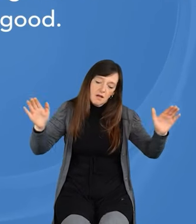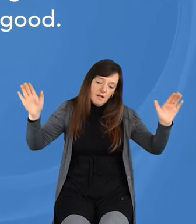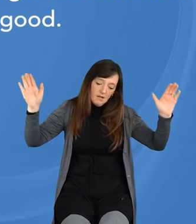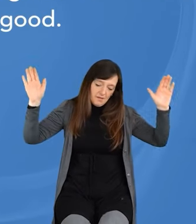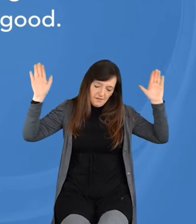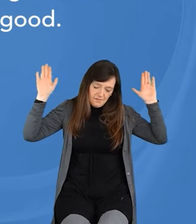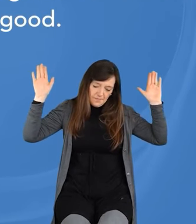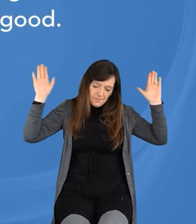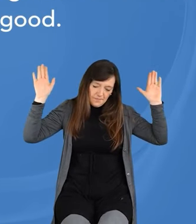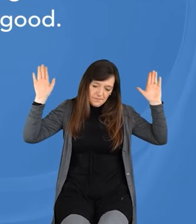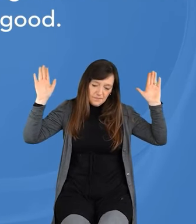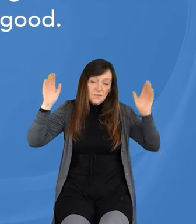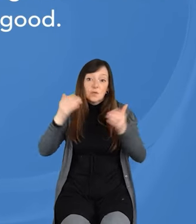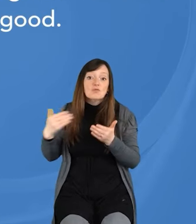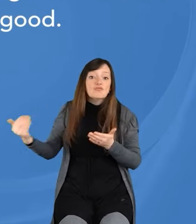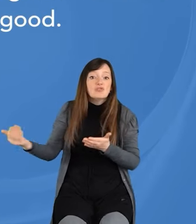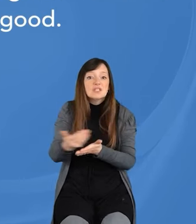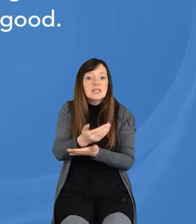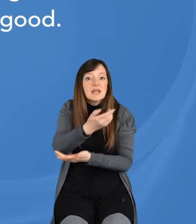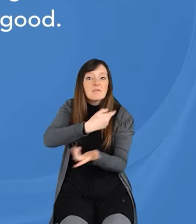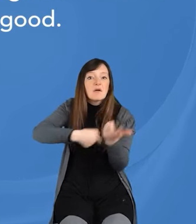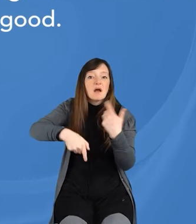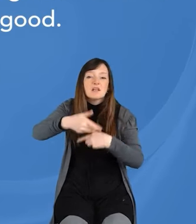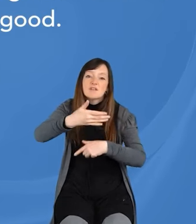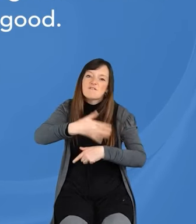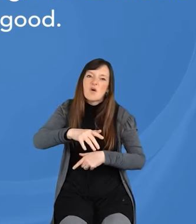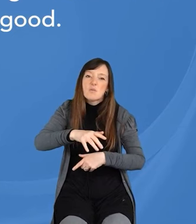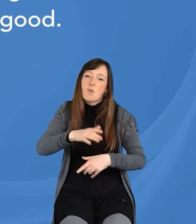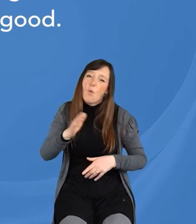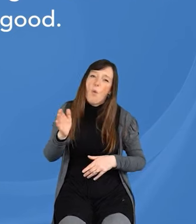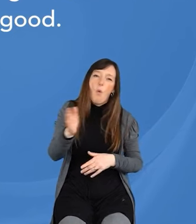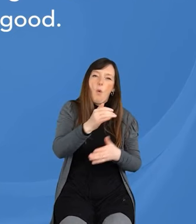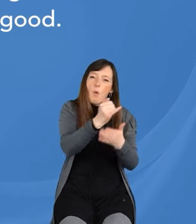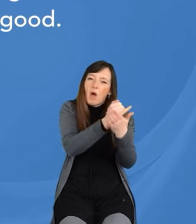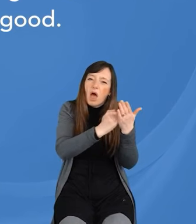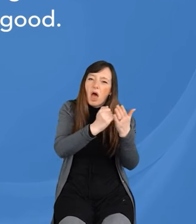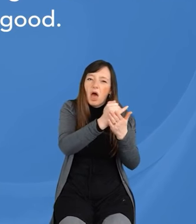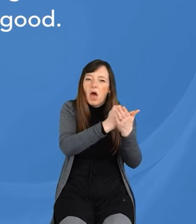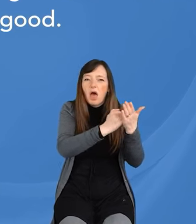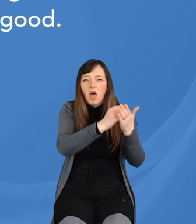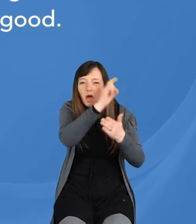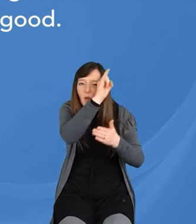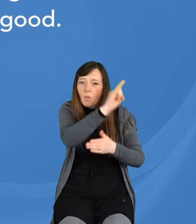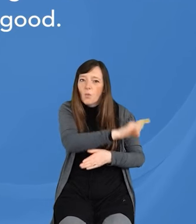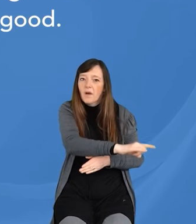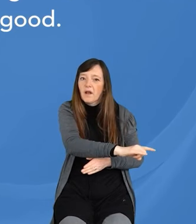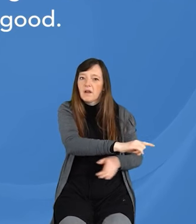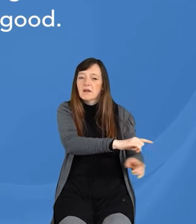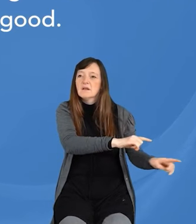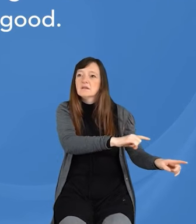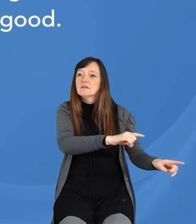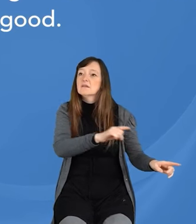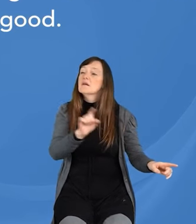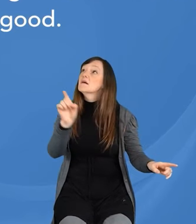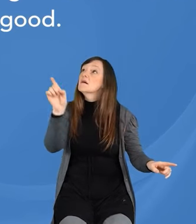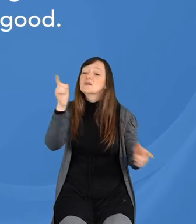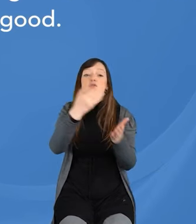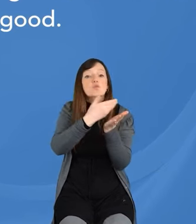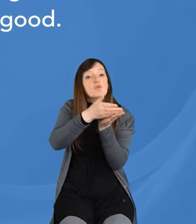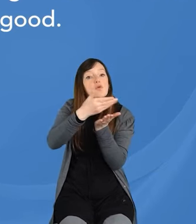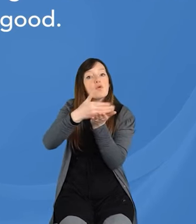us to redeem us from all wickedness and to purify